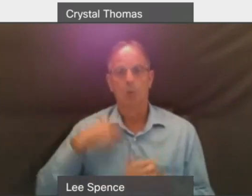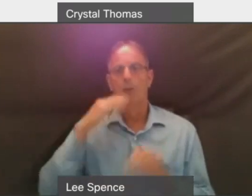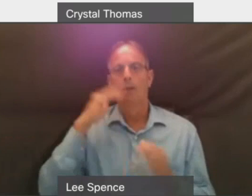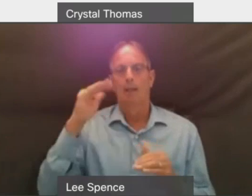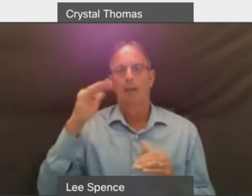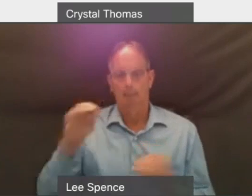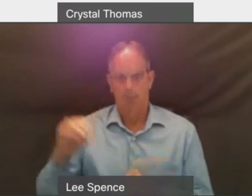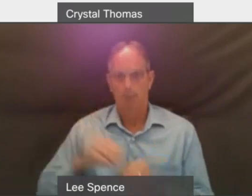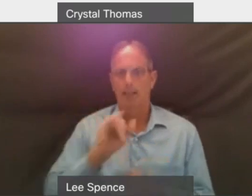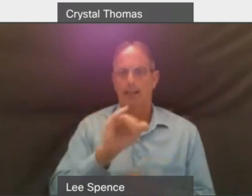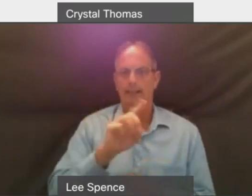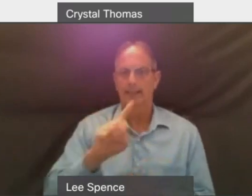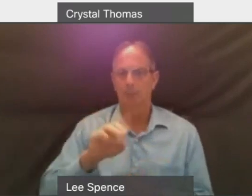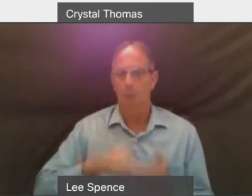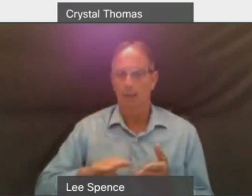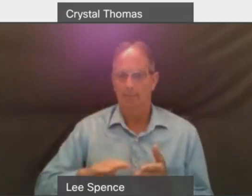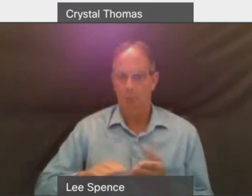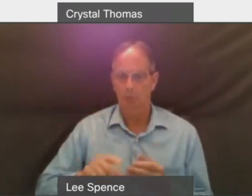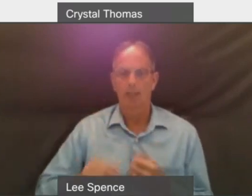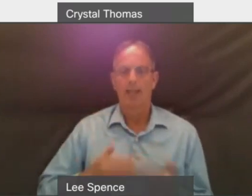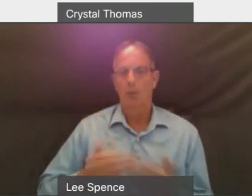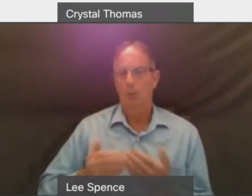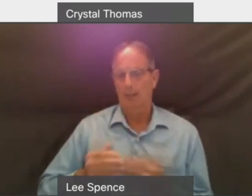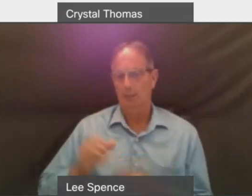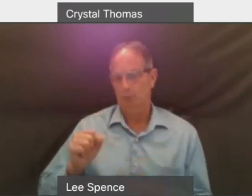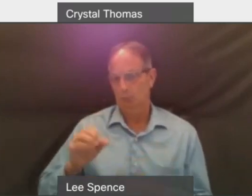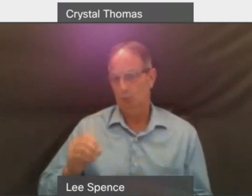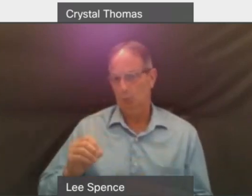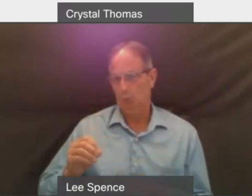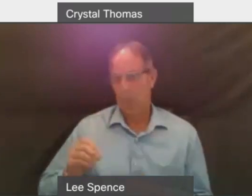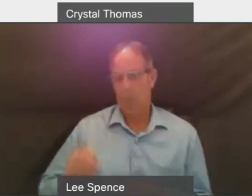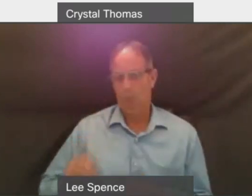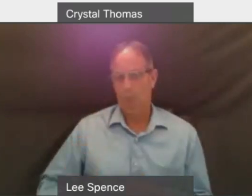the IDD waiver at that time anyway. So